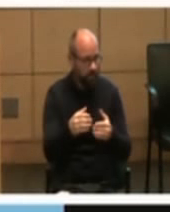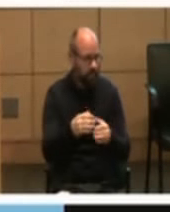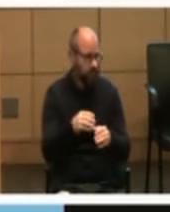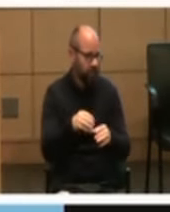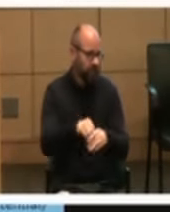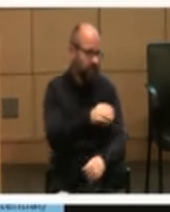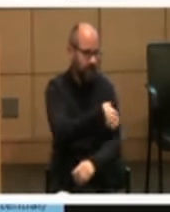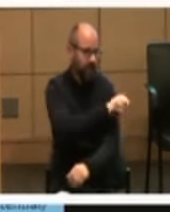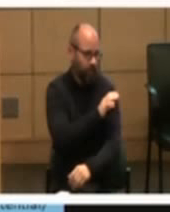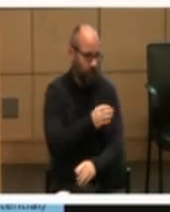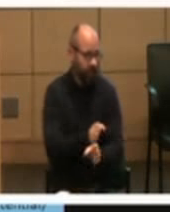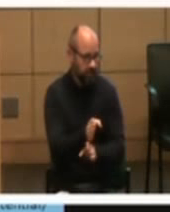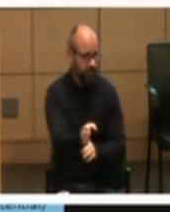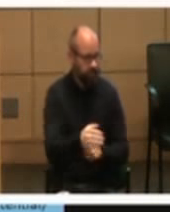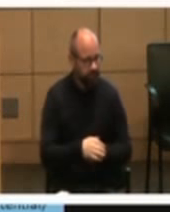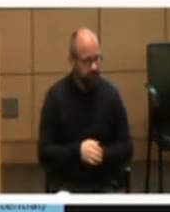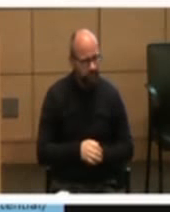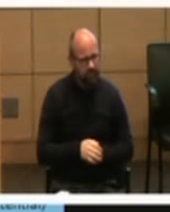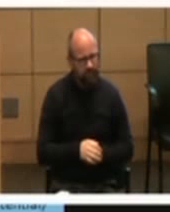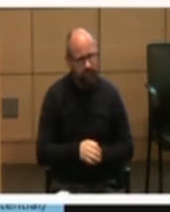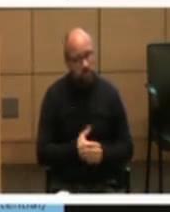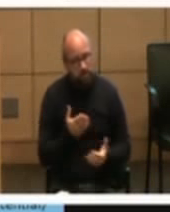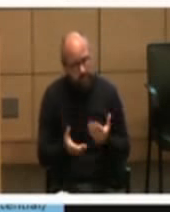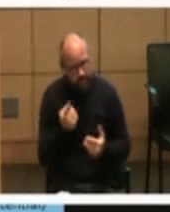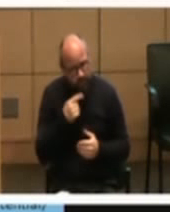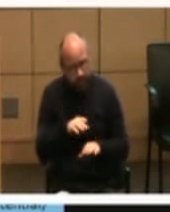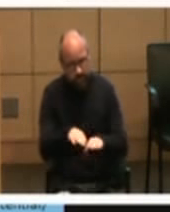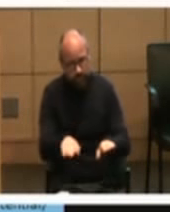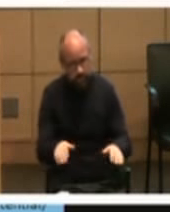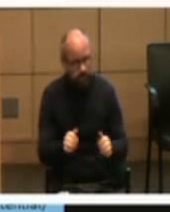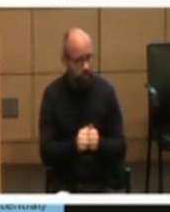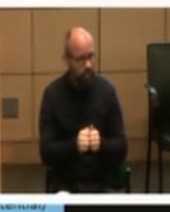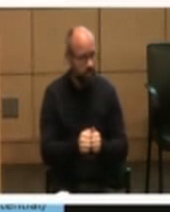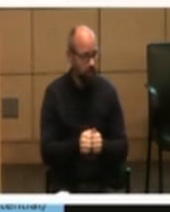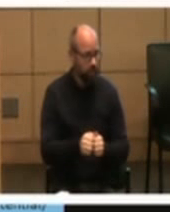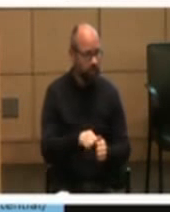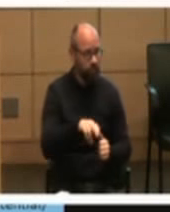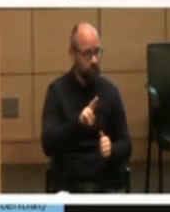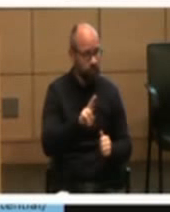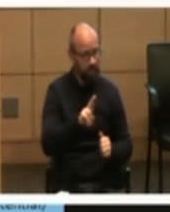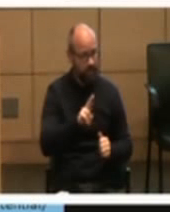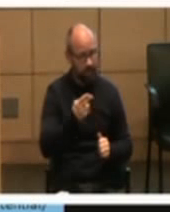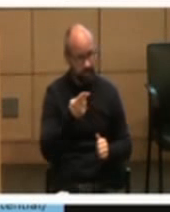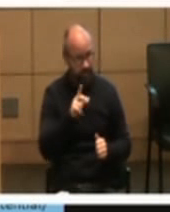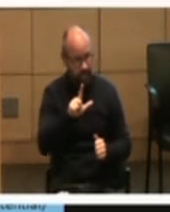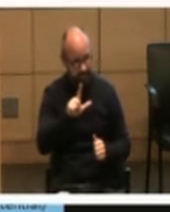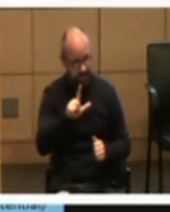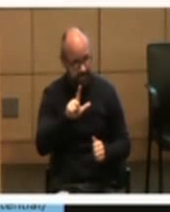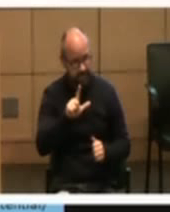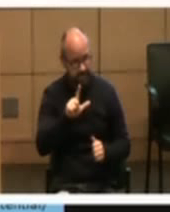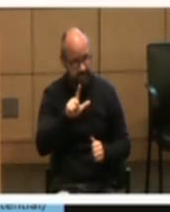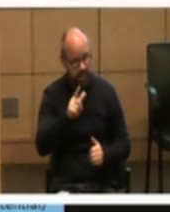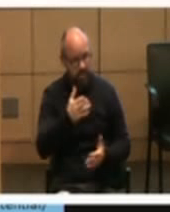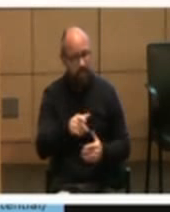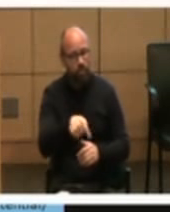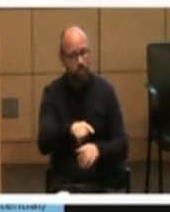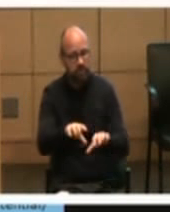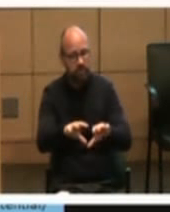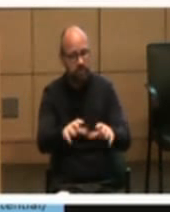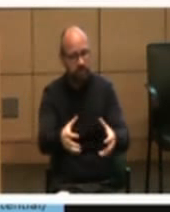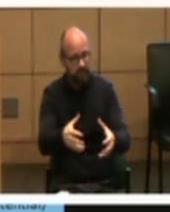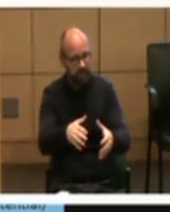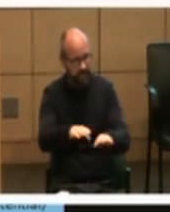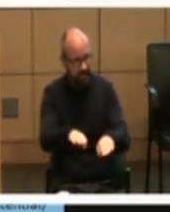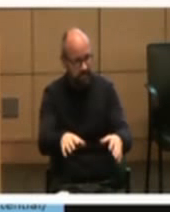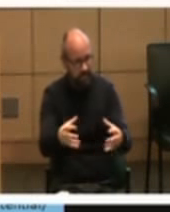So perhaps for these children with unilateral hearing loss, we could maybe take a laboratory